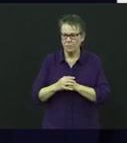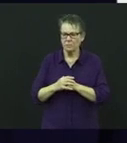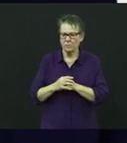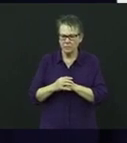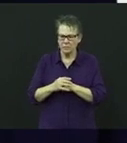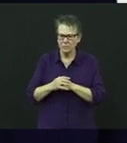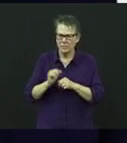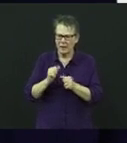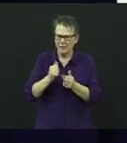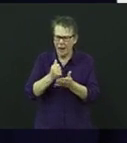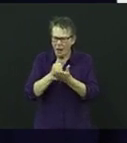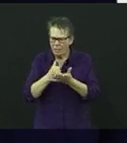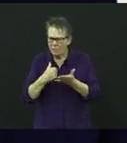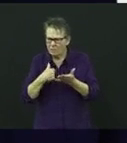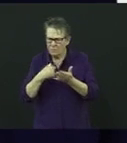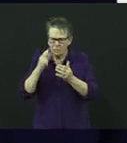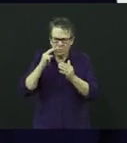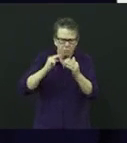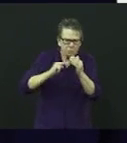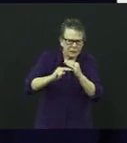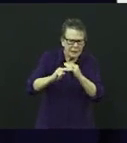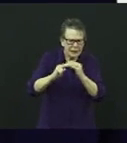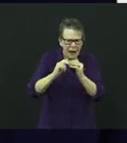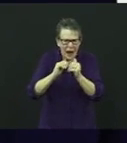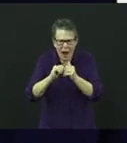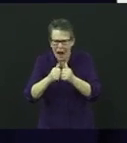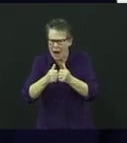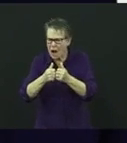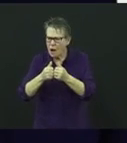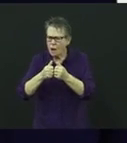of care that these individuals require.